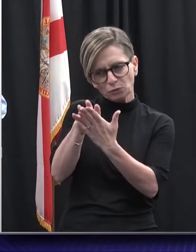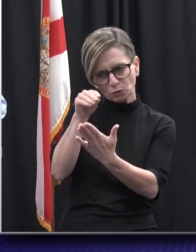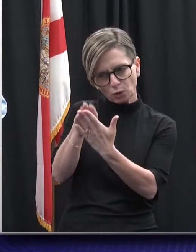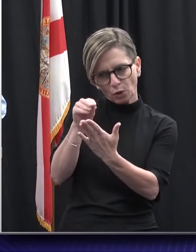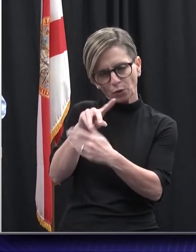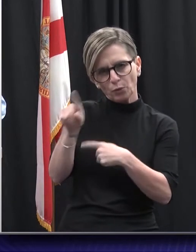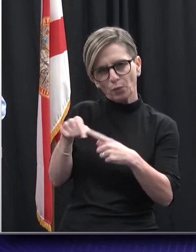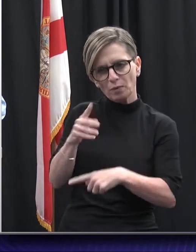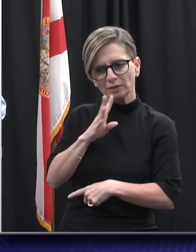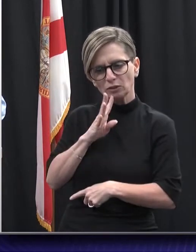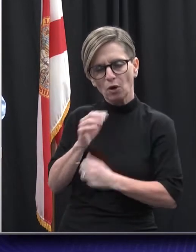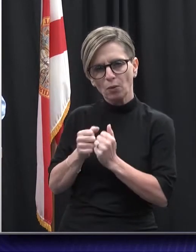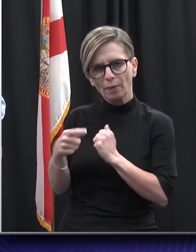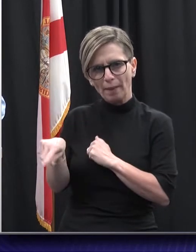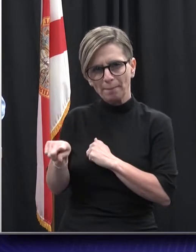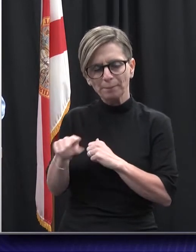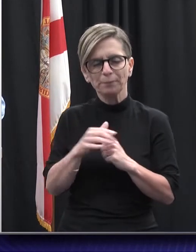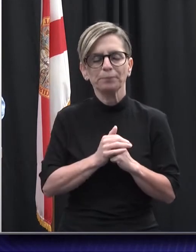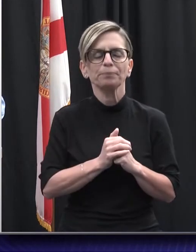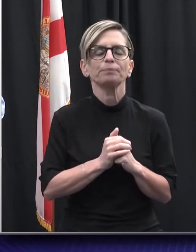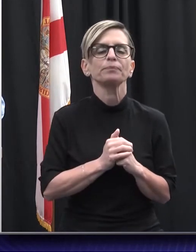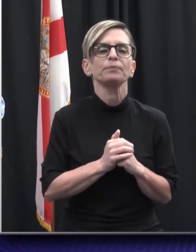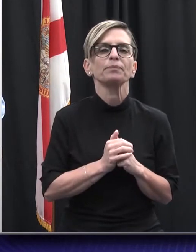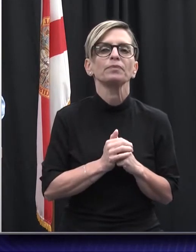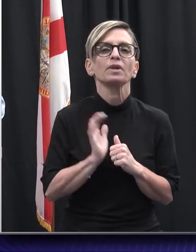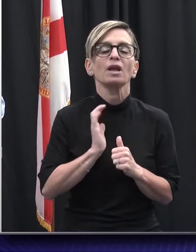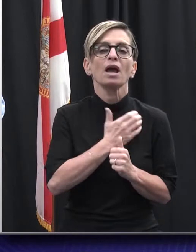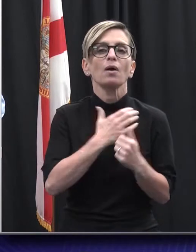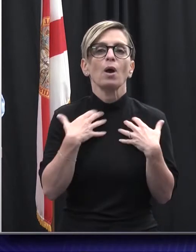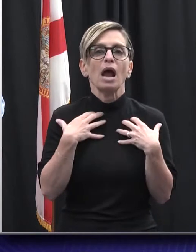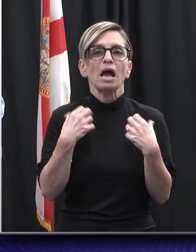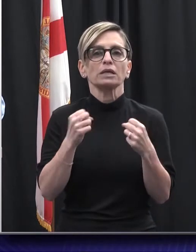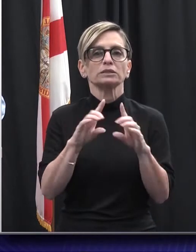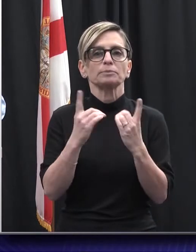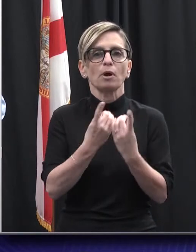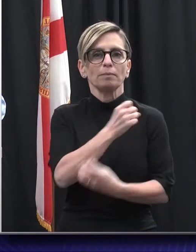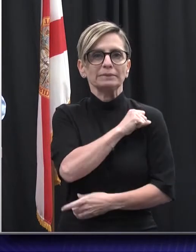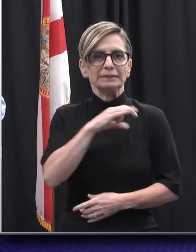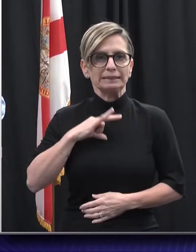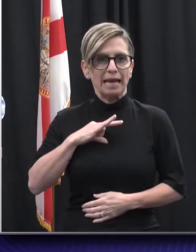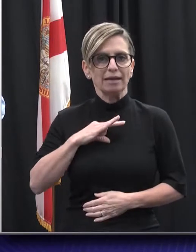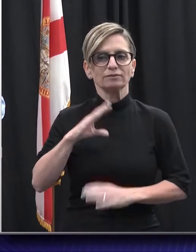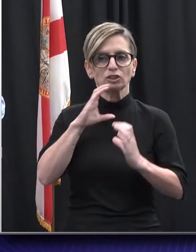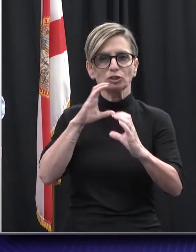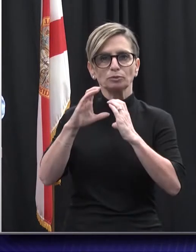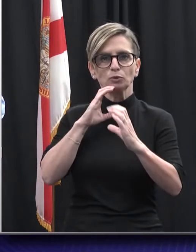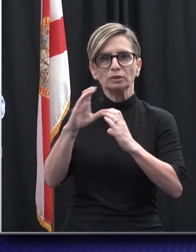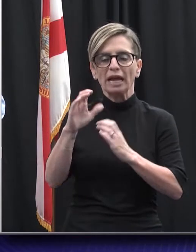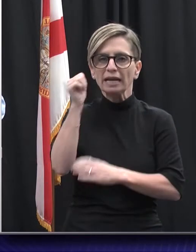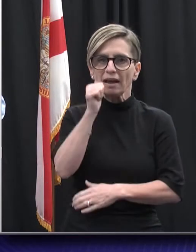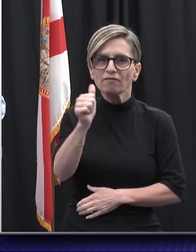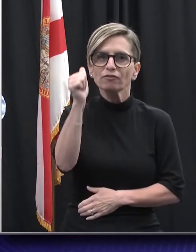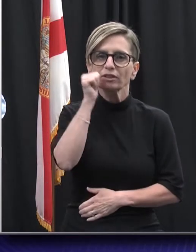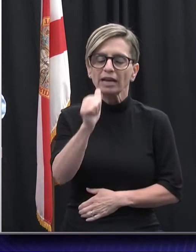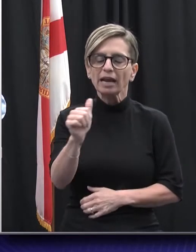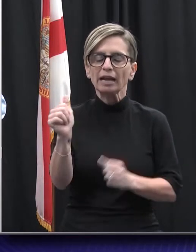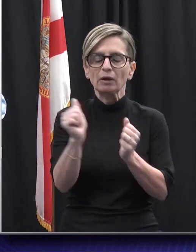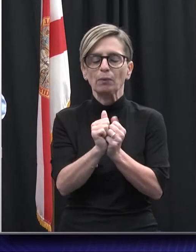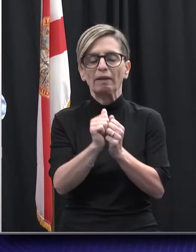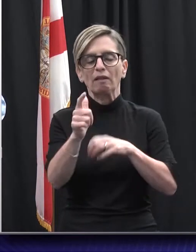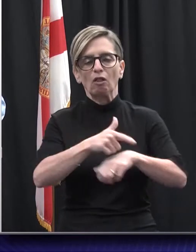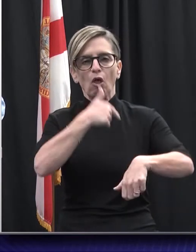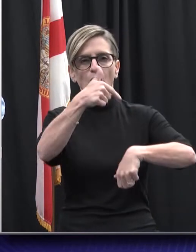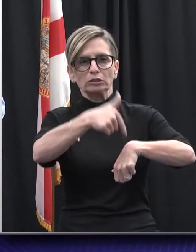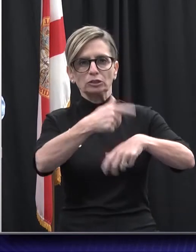speak to them. So our health department staff are also in communication daily with our long-term care facilities,